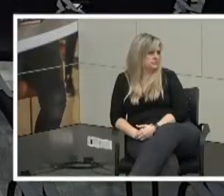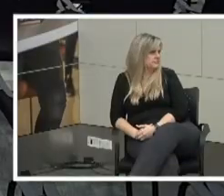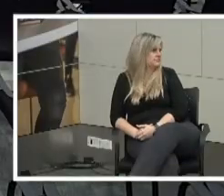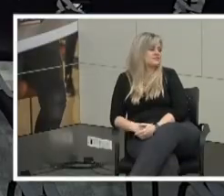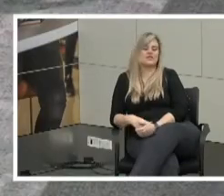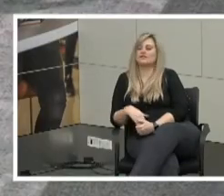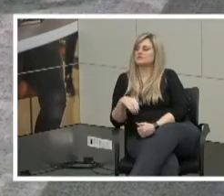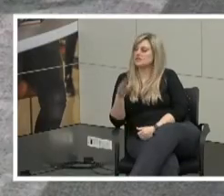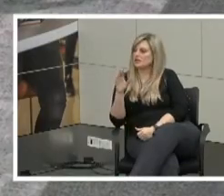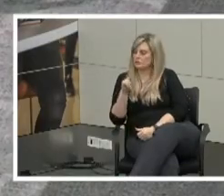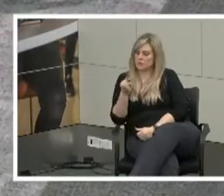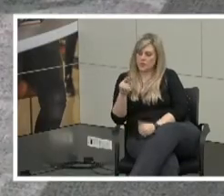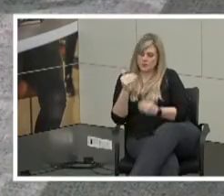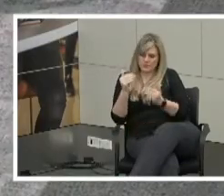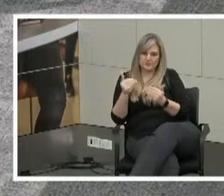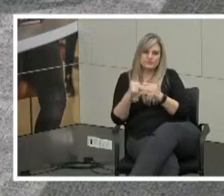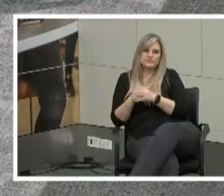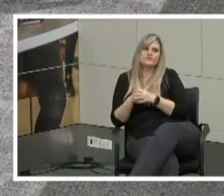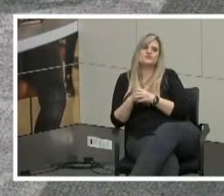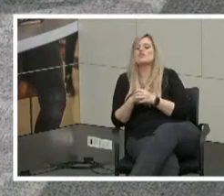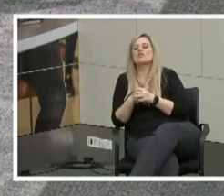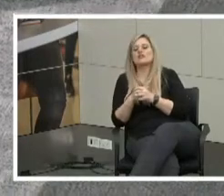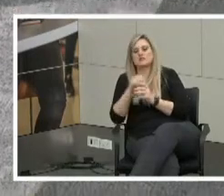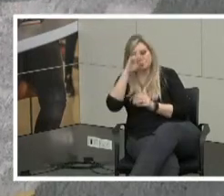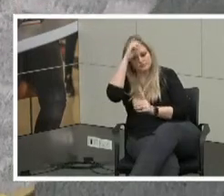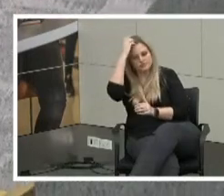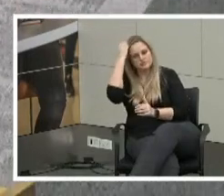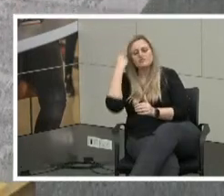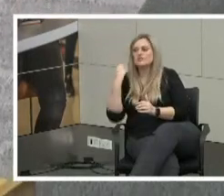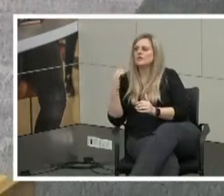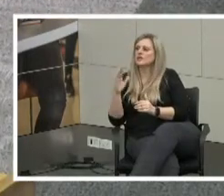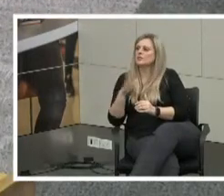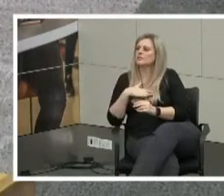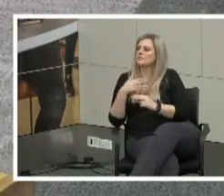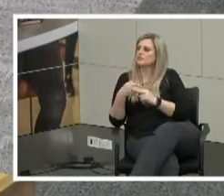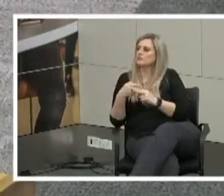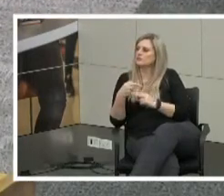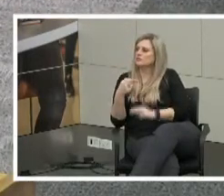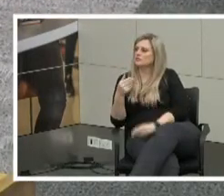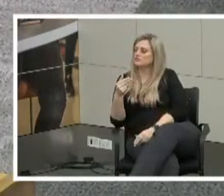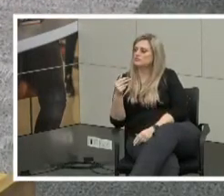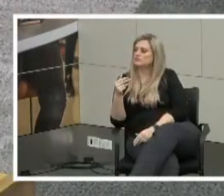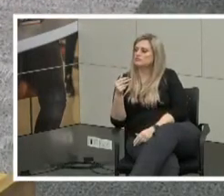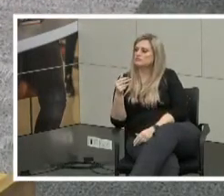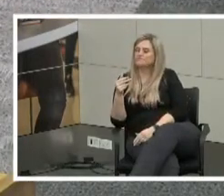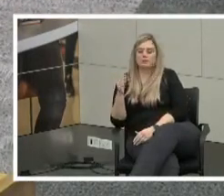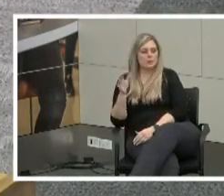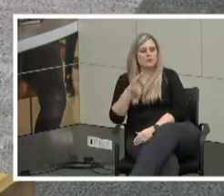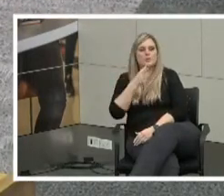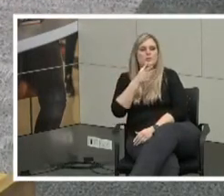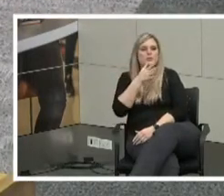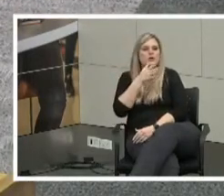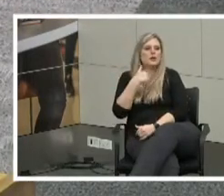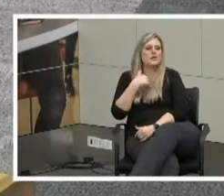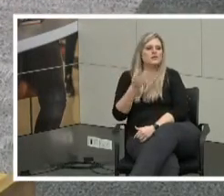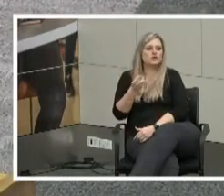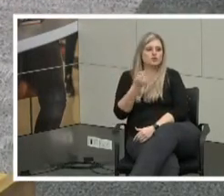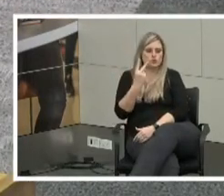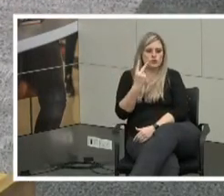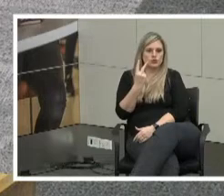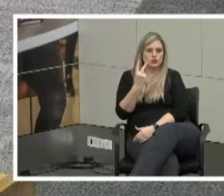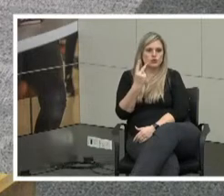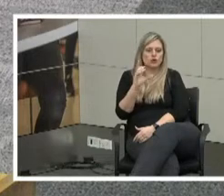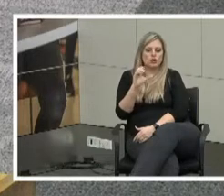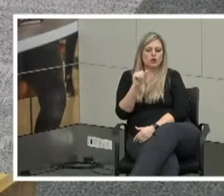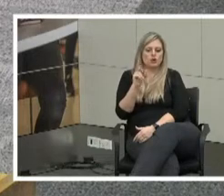here great come on up um my name is gari samani and I'm a parent to two uh